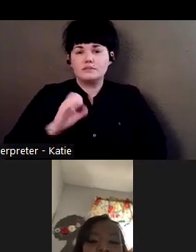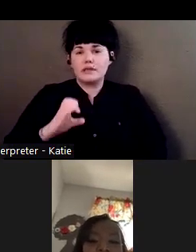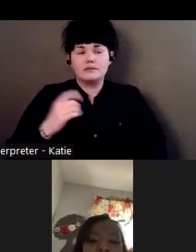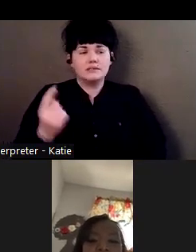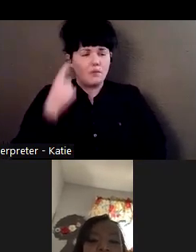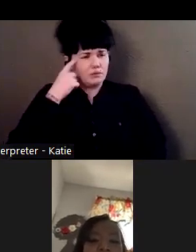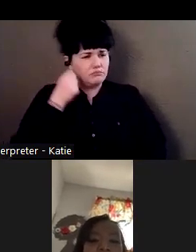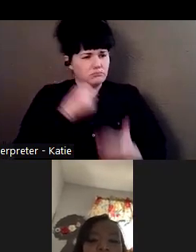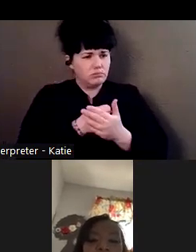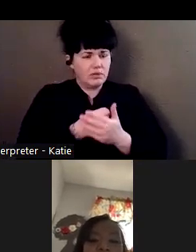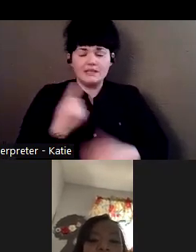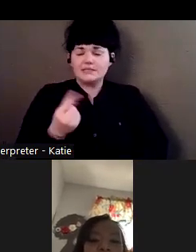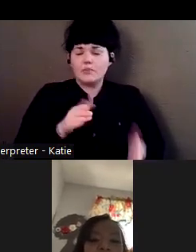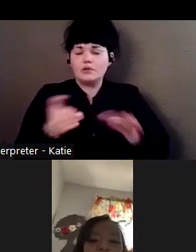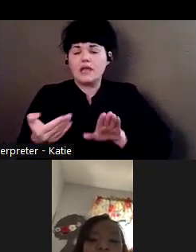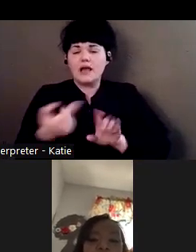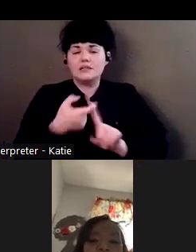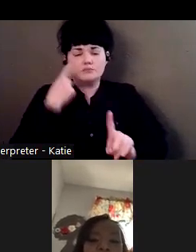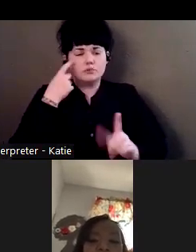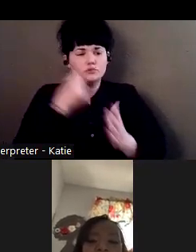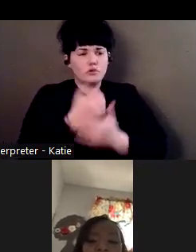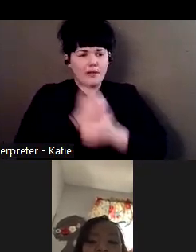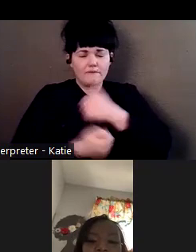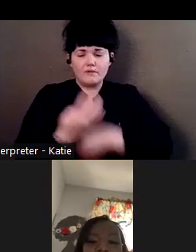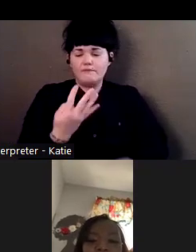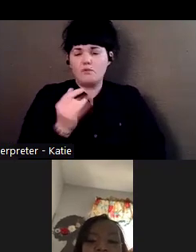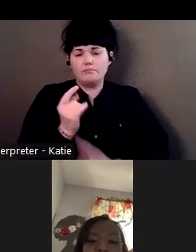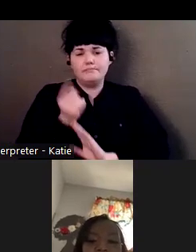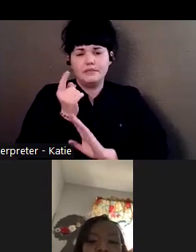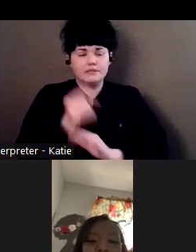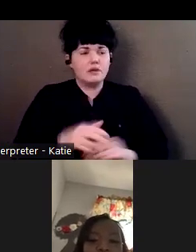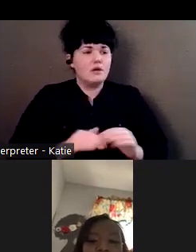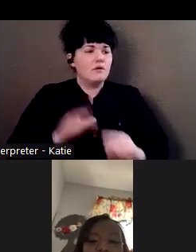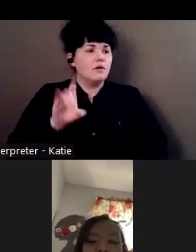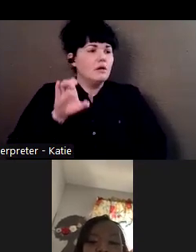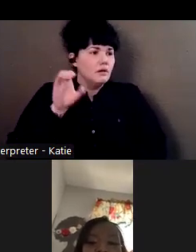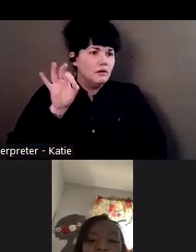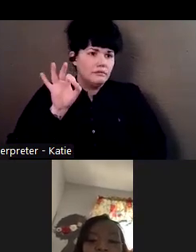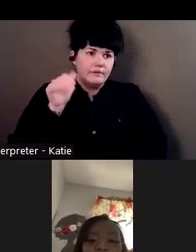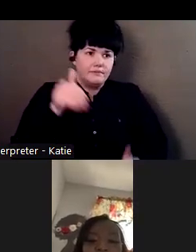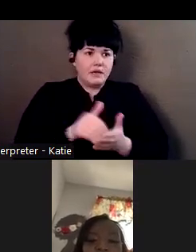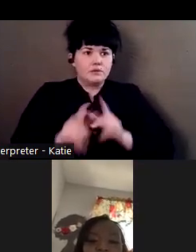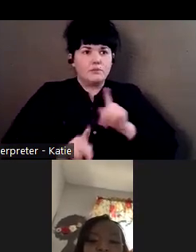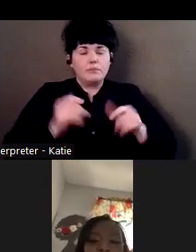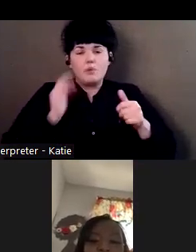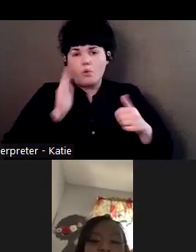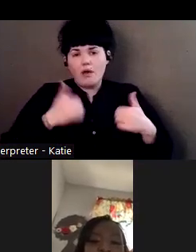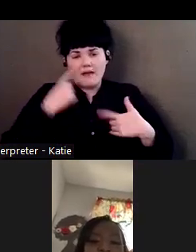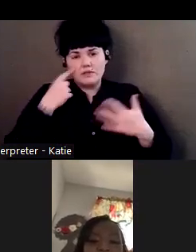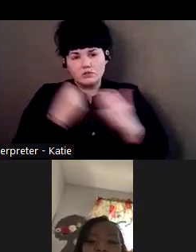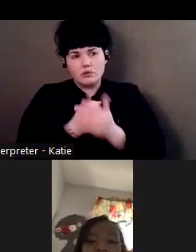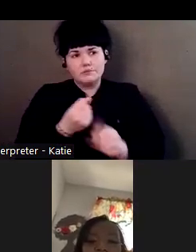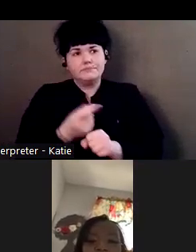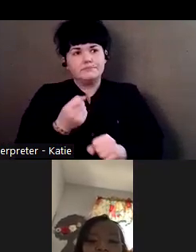every 4 minutes. More than 795,000 people in the US have a stroke annually. Of those strokes,